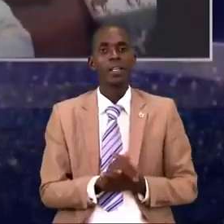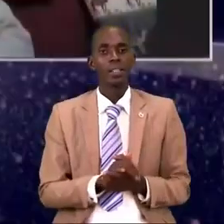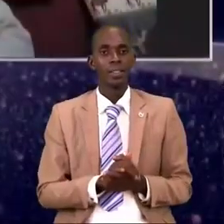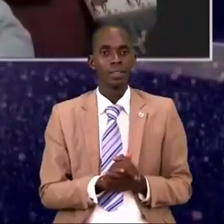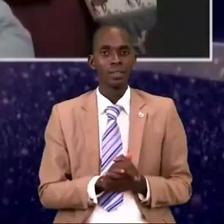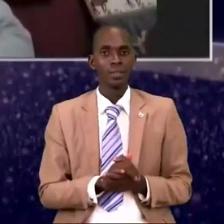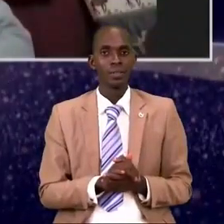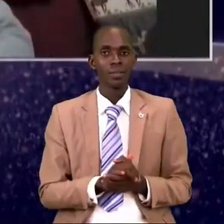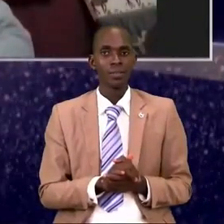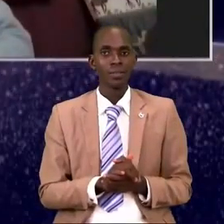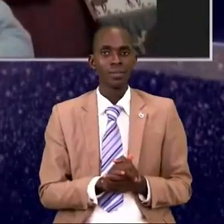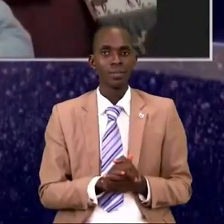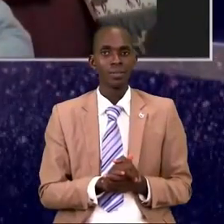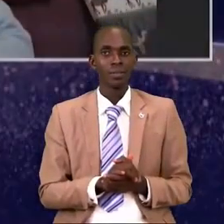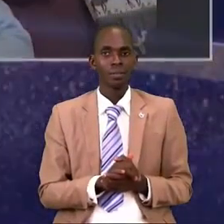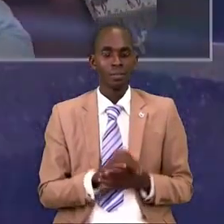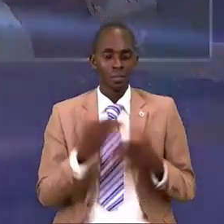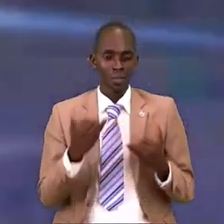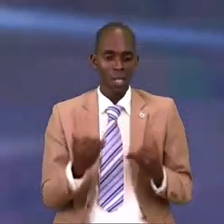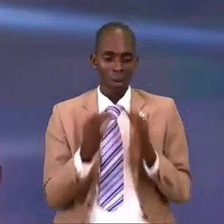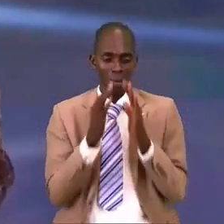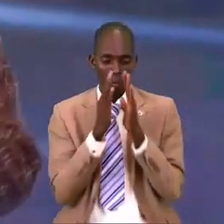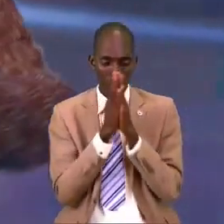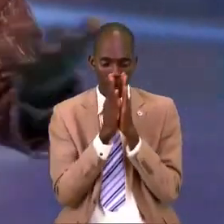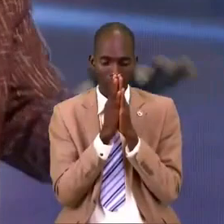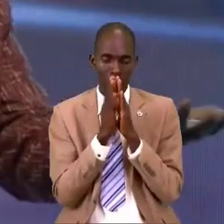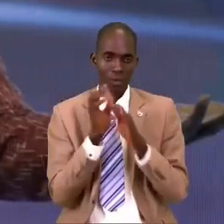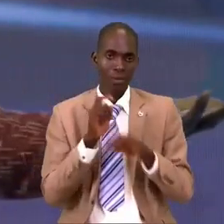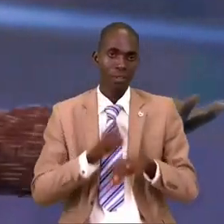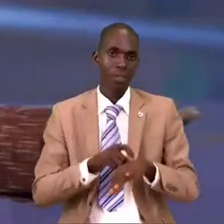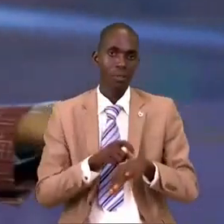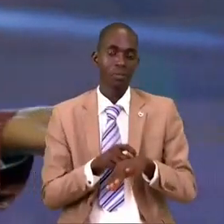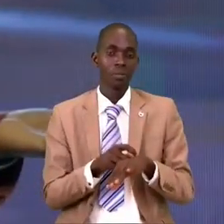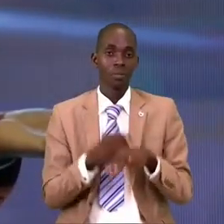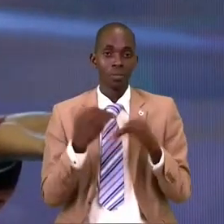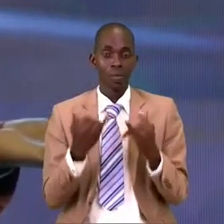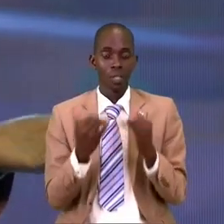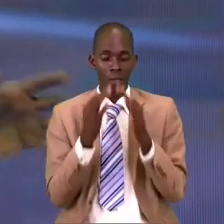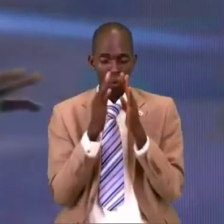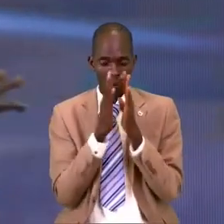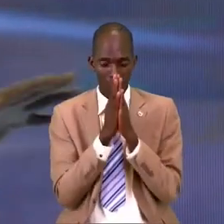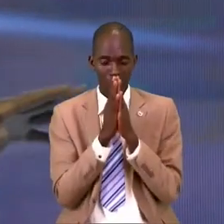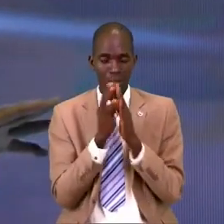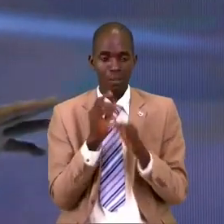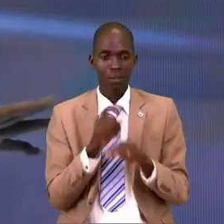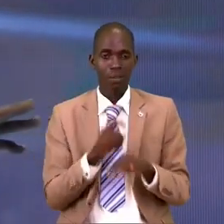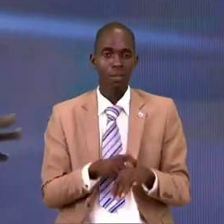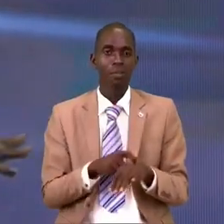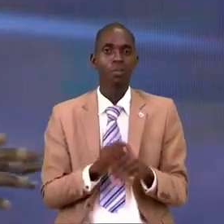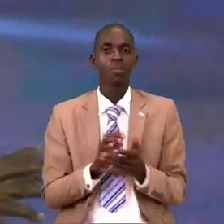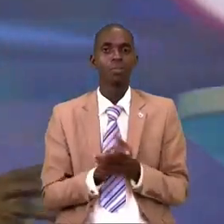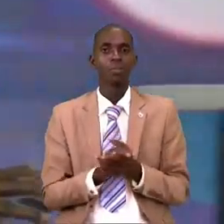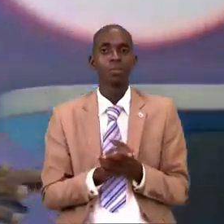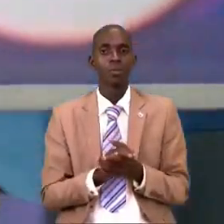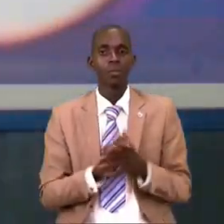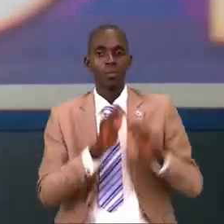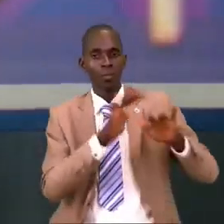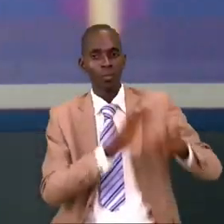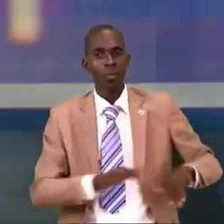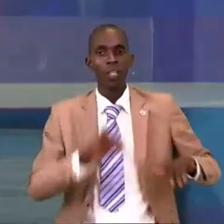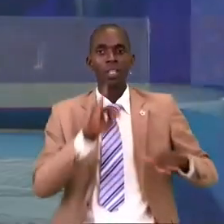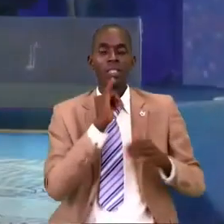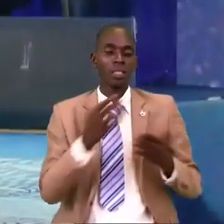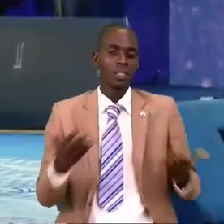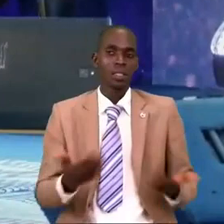closed. Mercy is here today to forgive. Mercy is here today to change your life and to transform